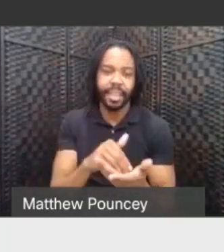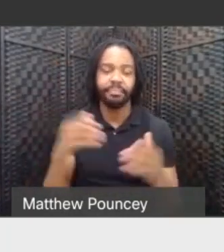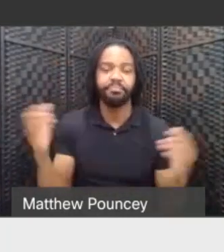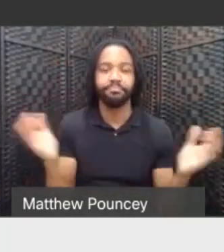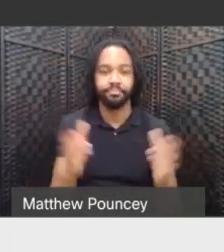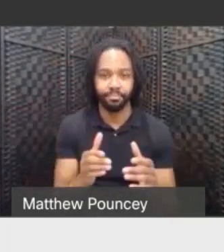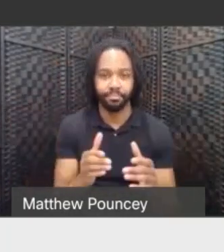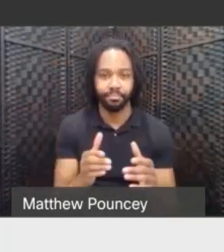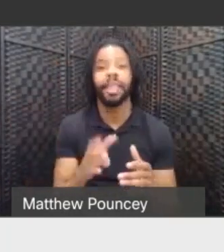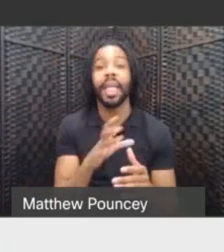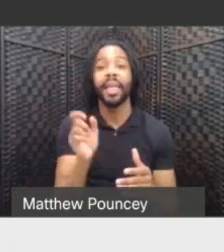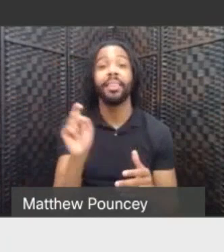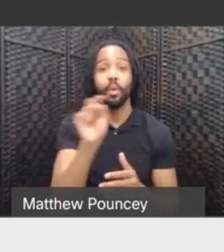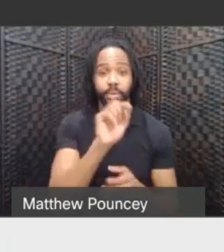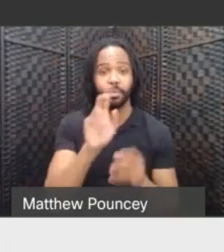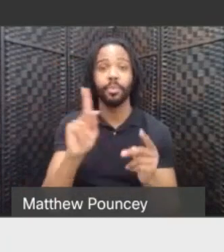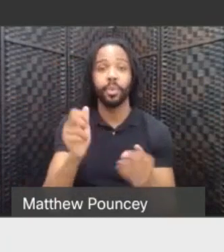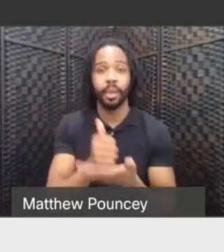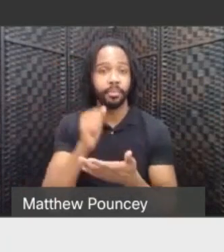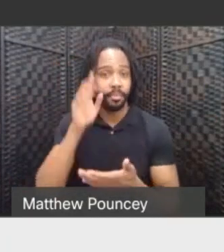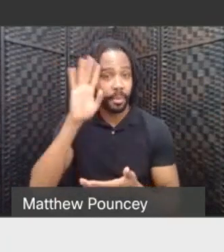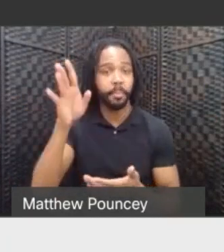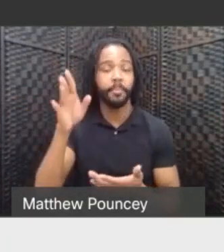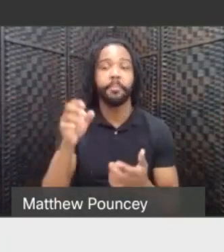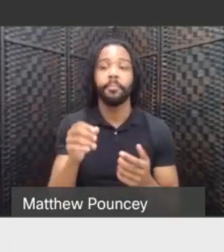and the people that came up with the